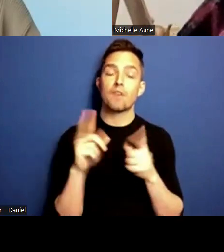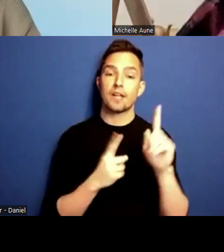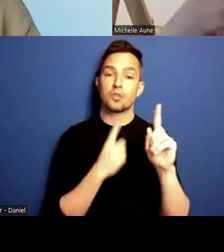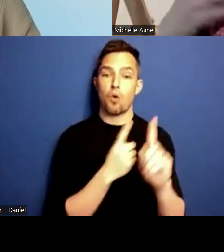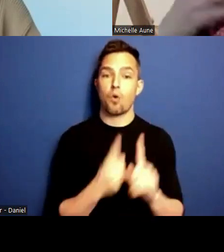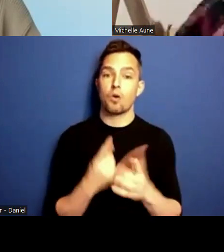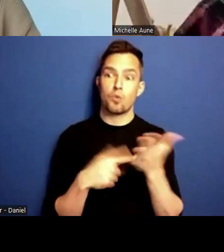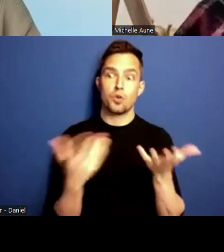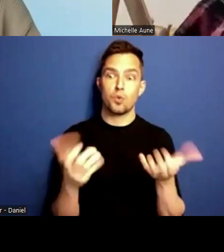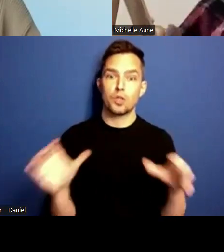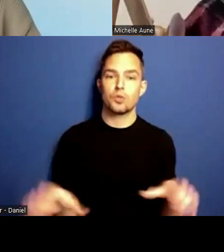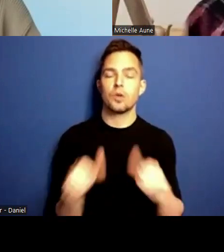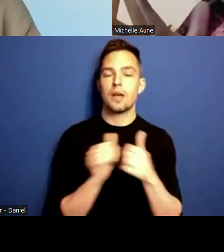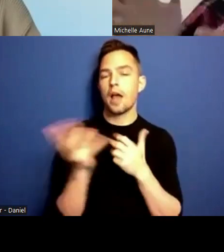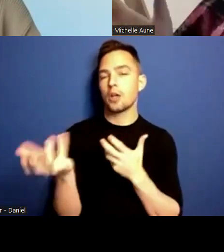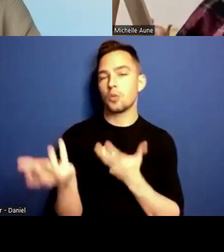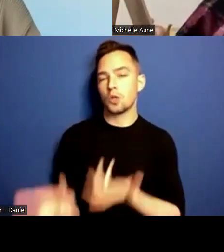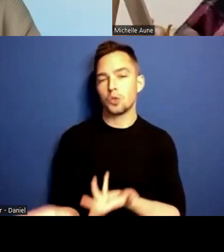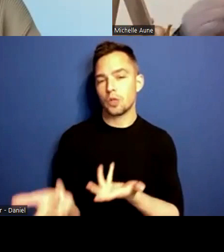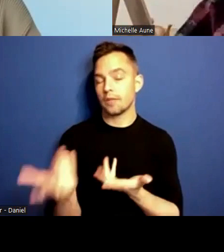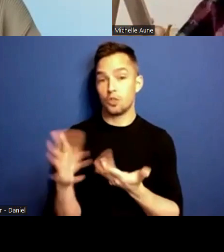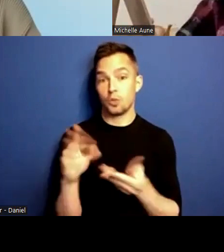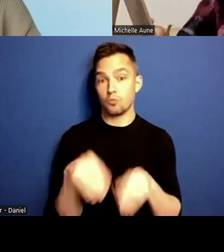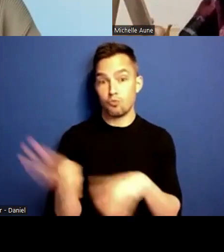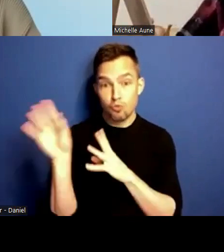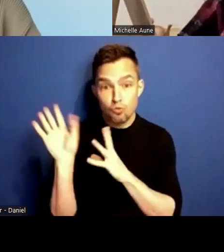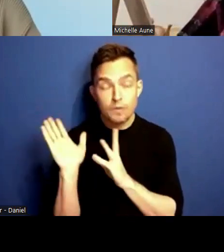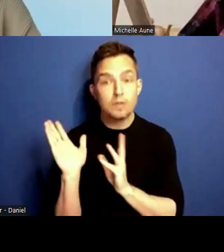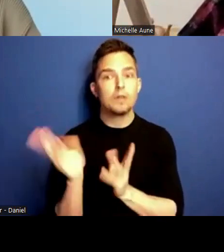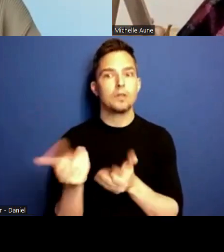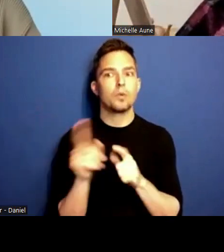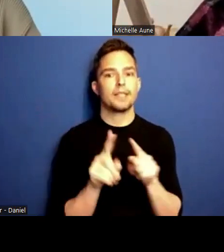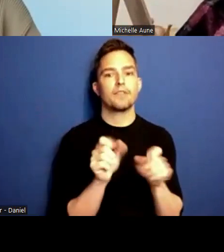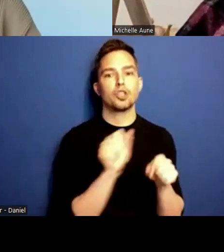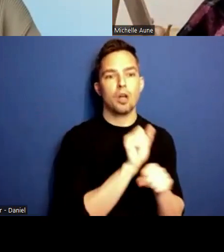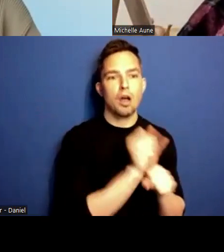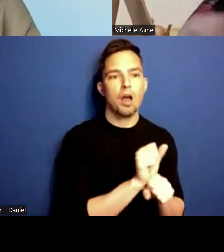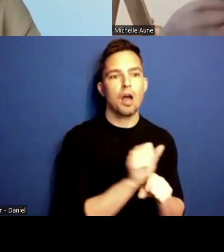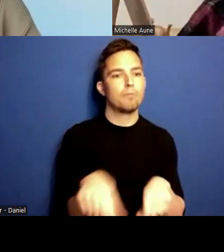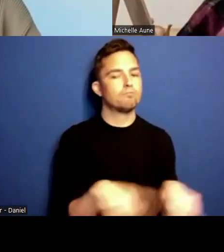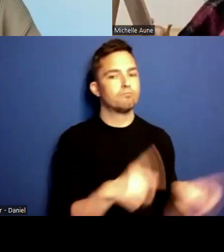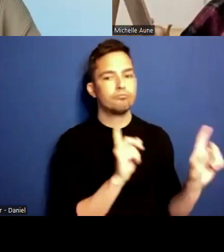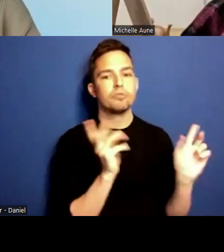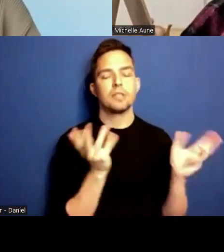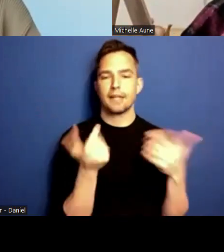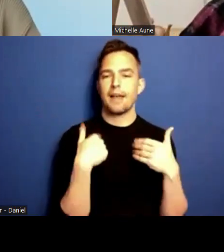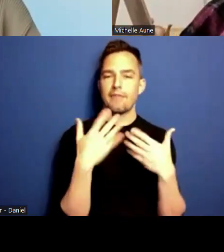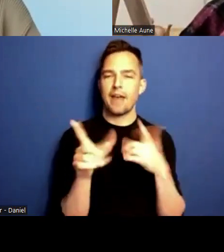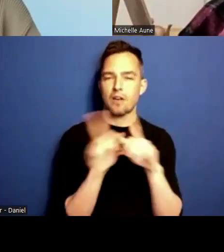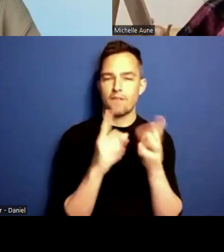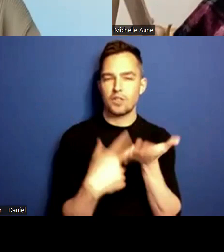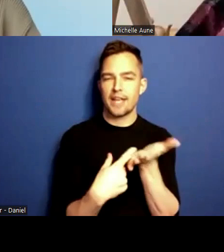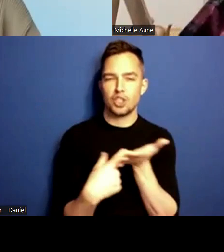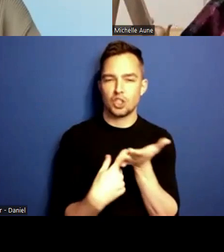you want to do? How do you want to, do you want to move? Do you want to get a different job? So it's having that